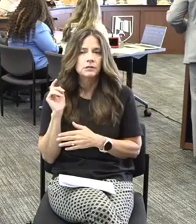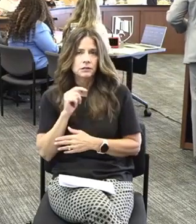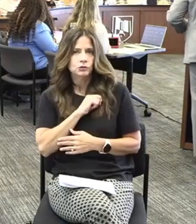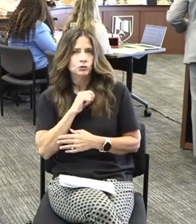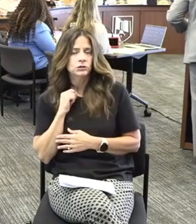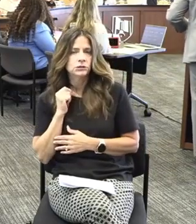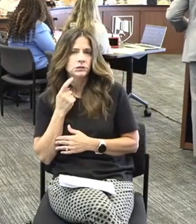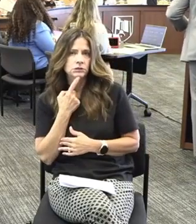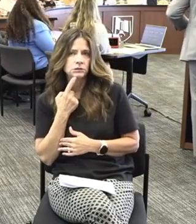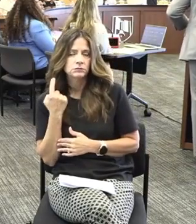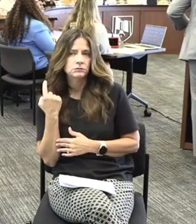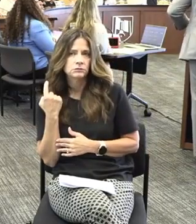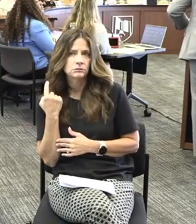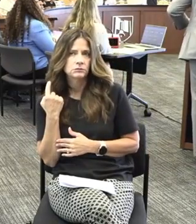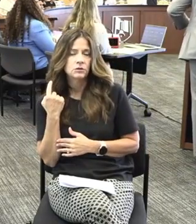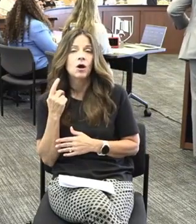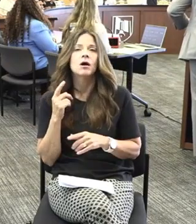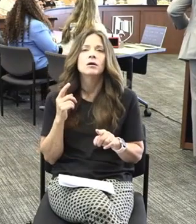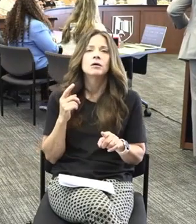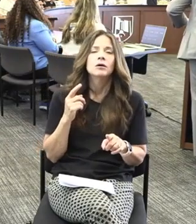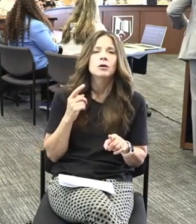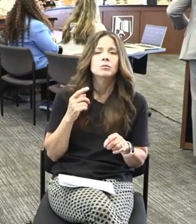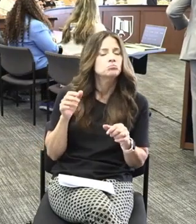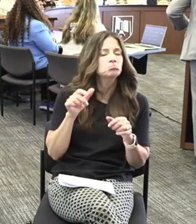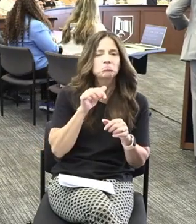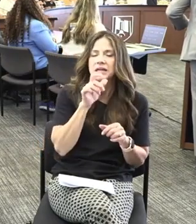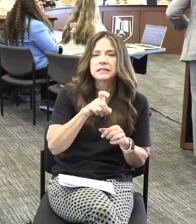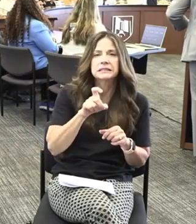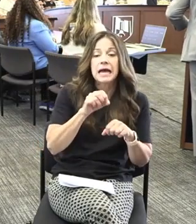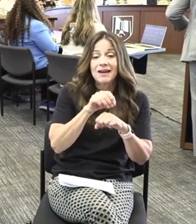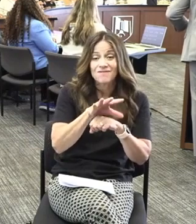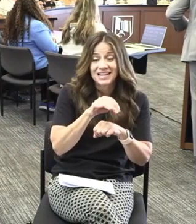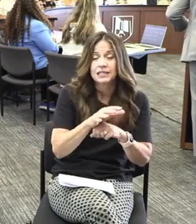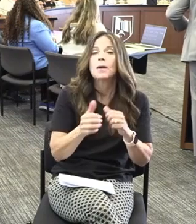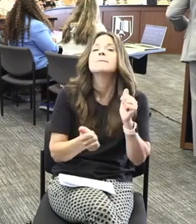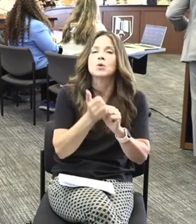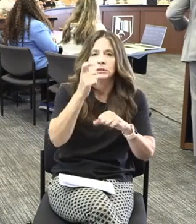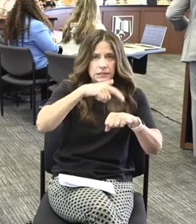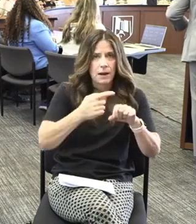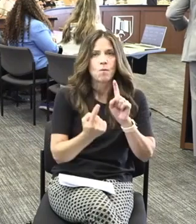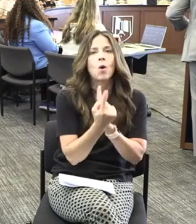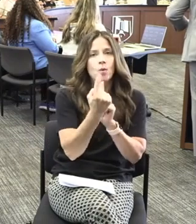group. But not necessarily. Most of the advising sessions are one-on-one.